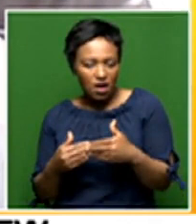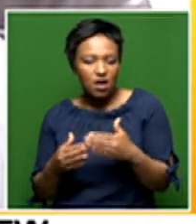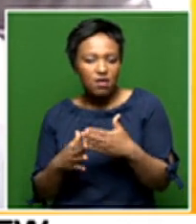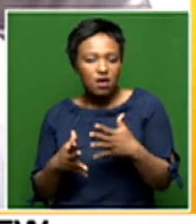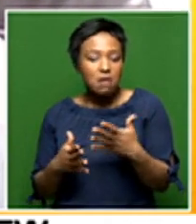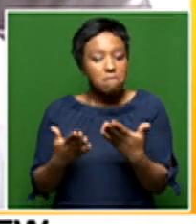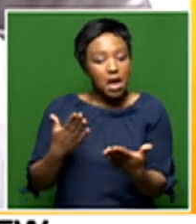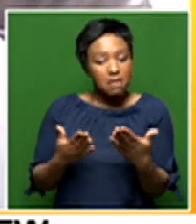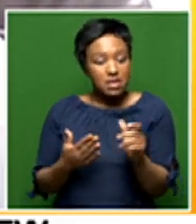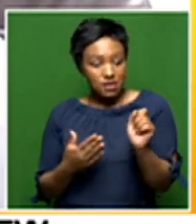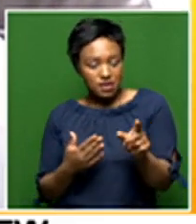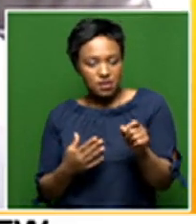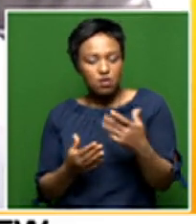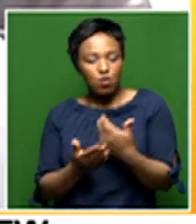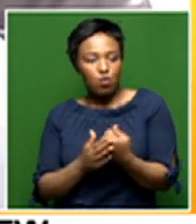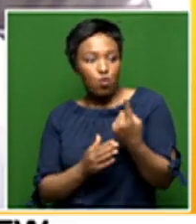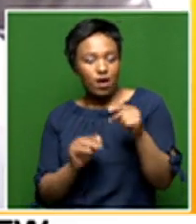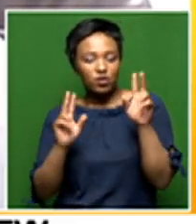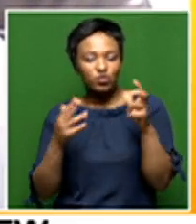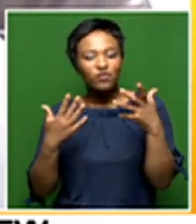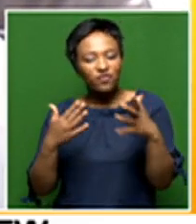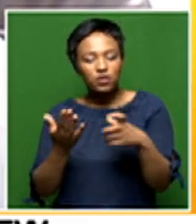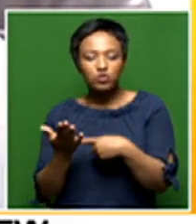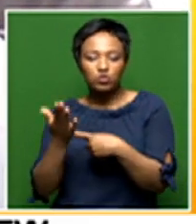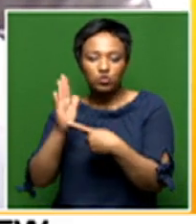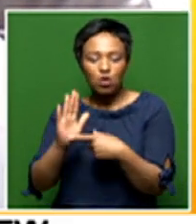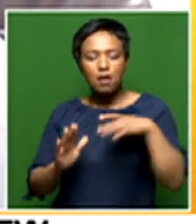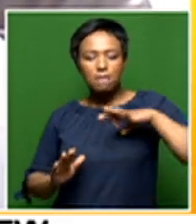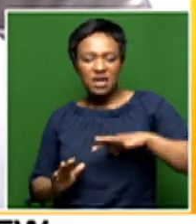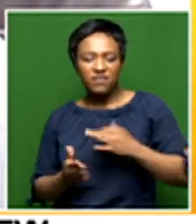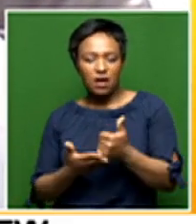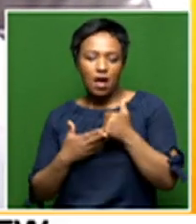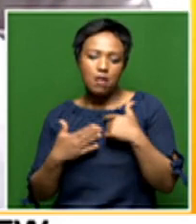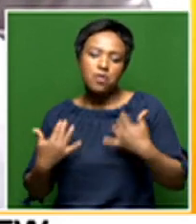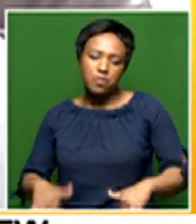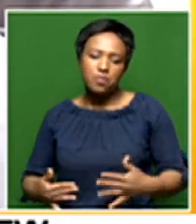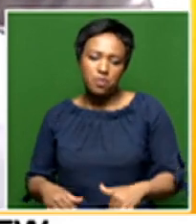maybe this is one of those issues that has proven very beneficial for us?